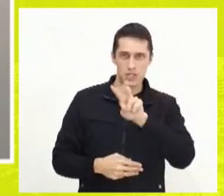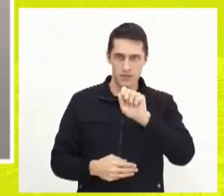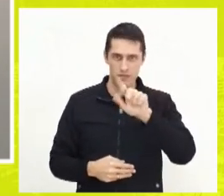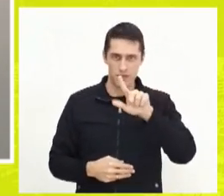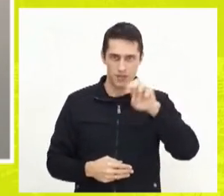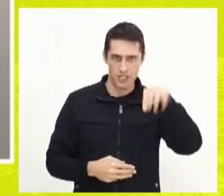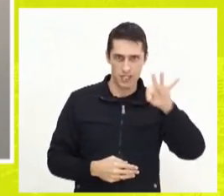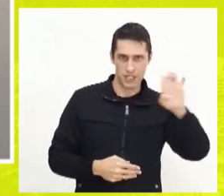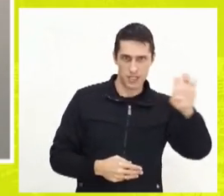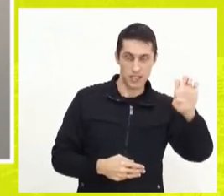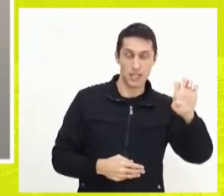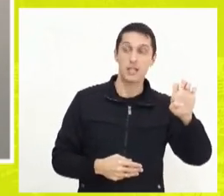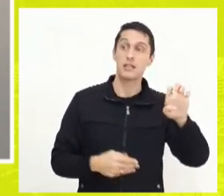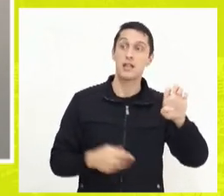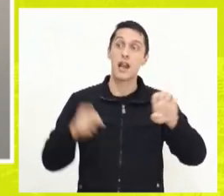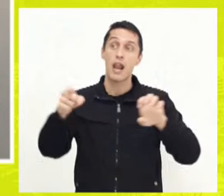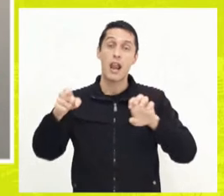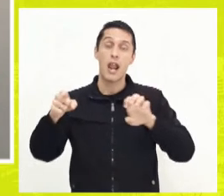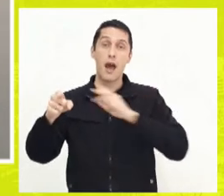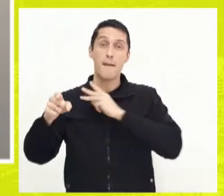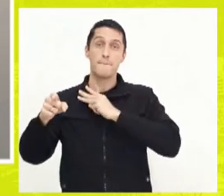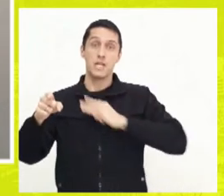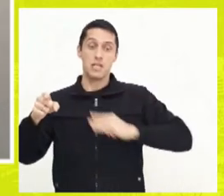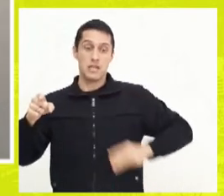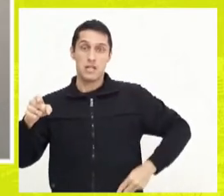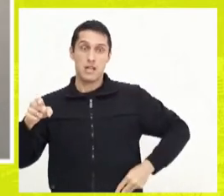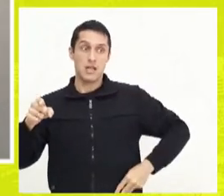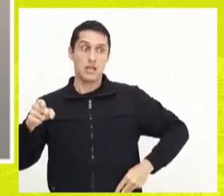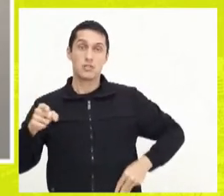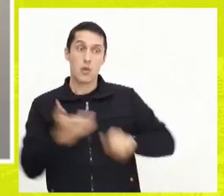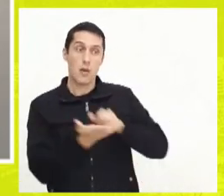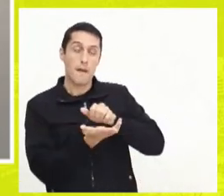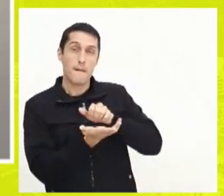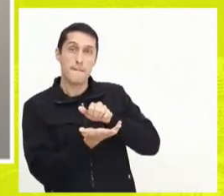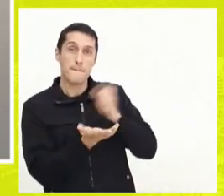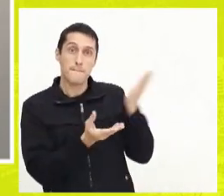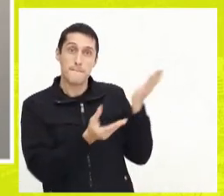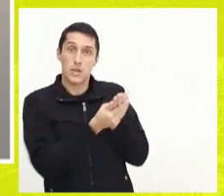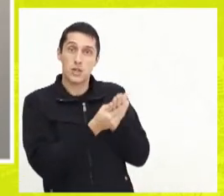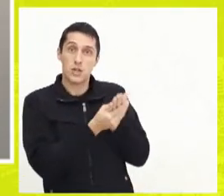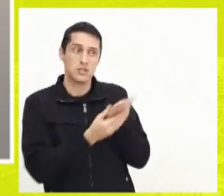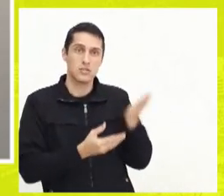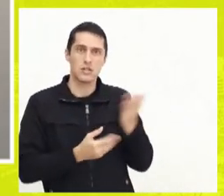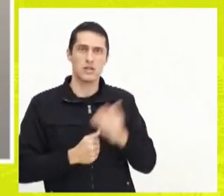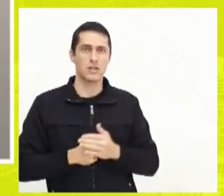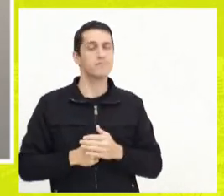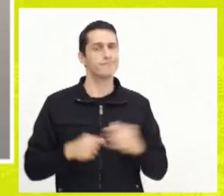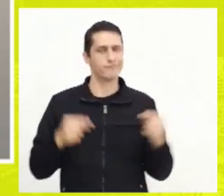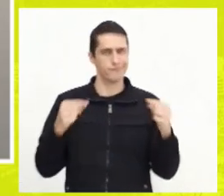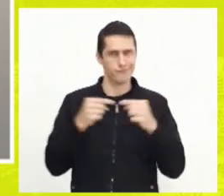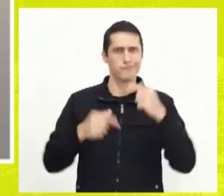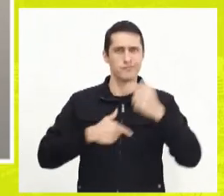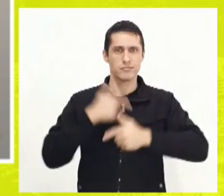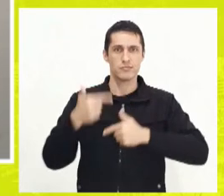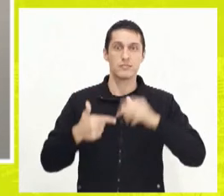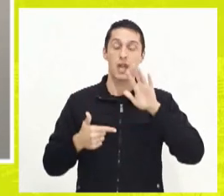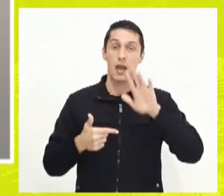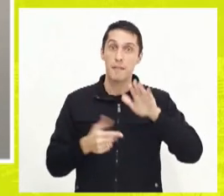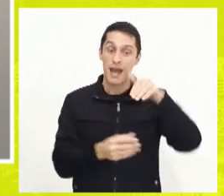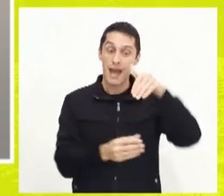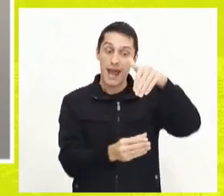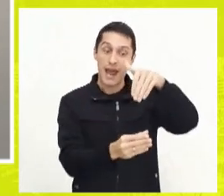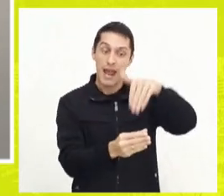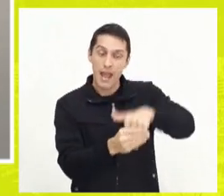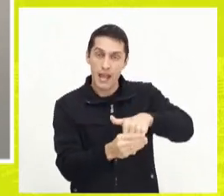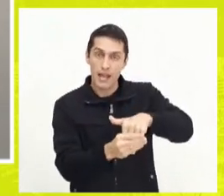sued by a work is done for the ministry of the minister of the supreme court we're talking specifically about the